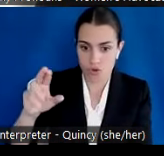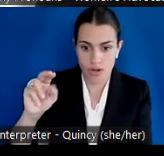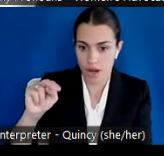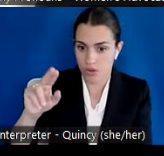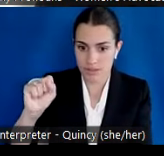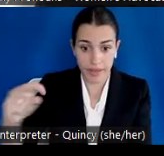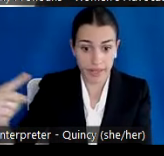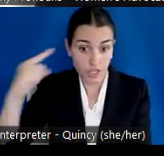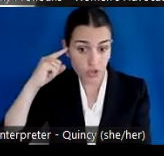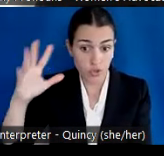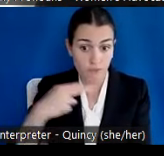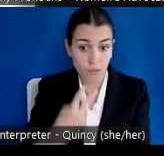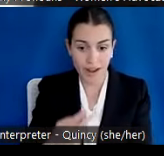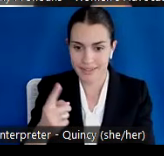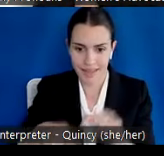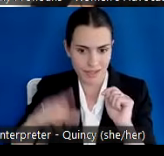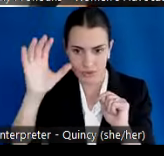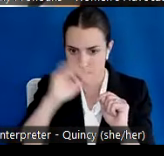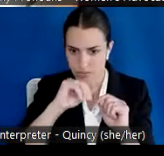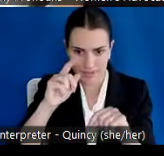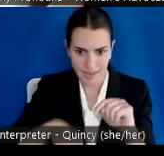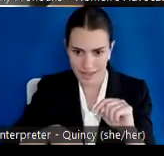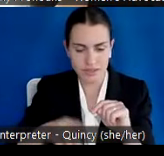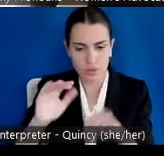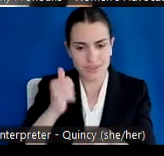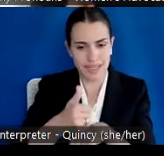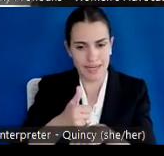on the phone. So just kind of setting the tone for that.